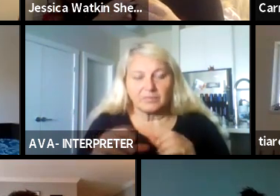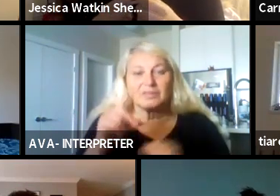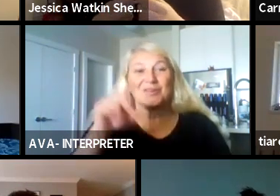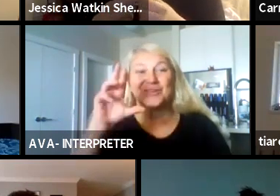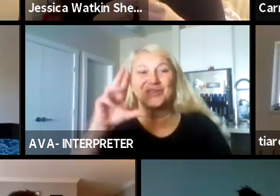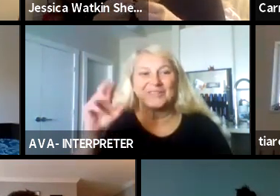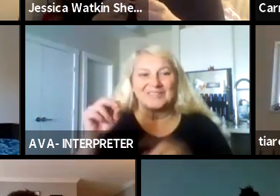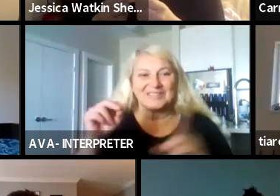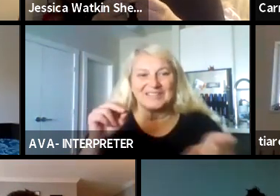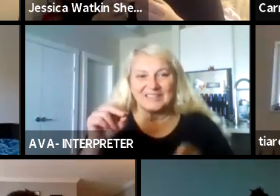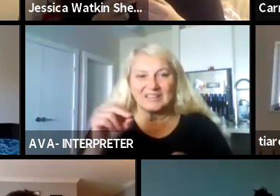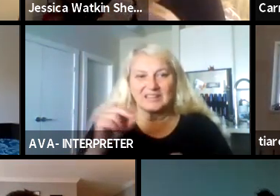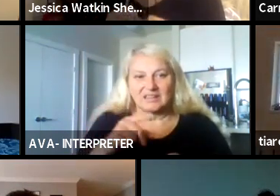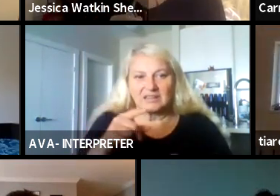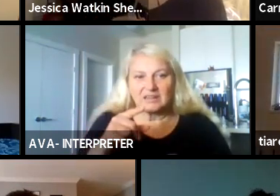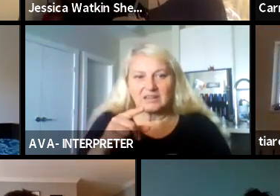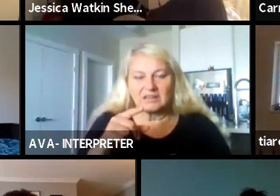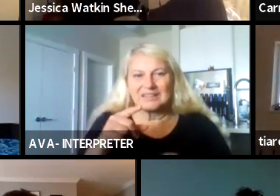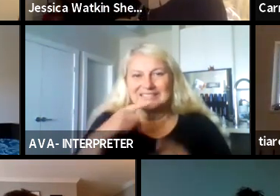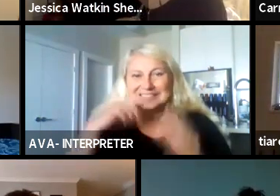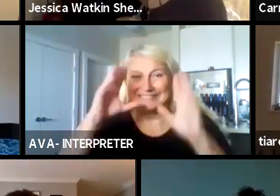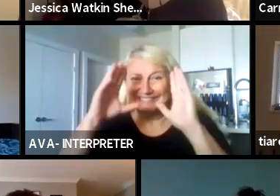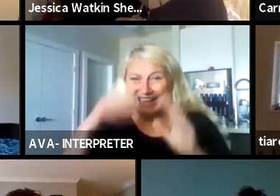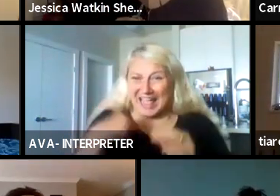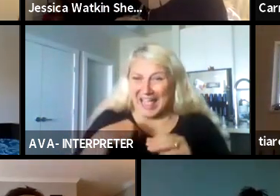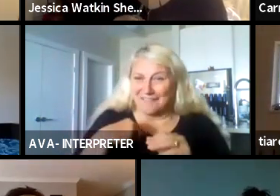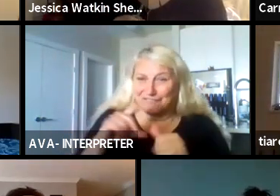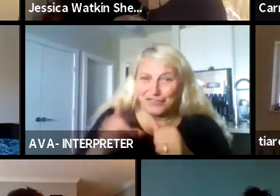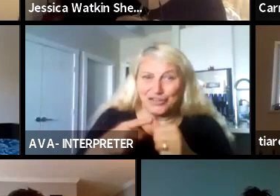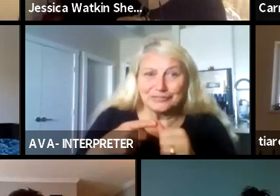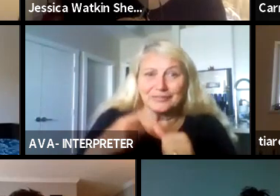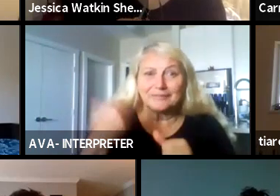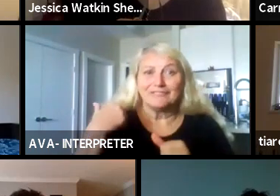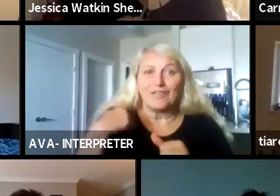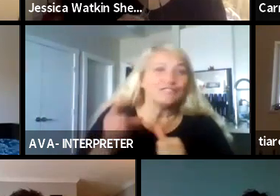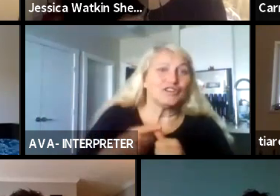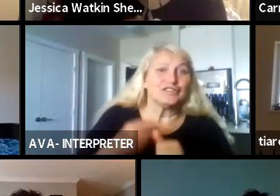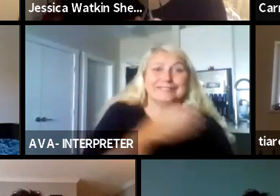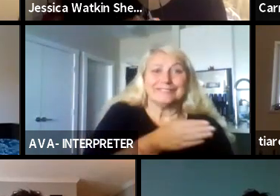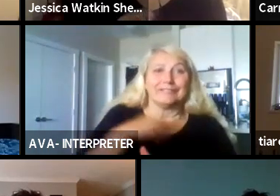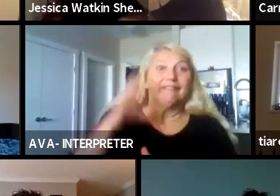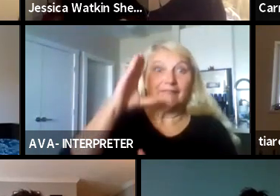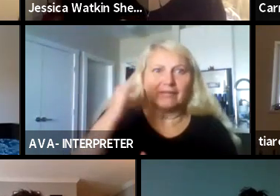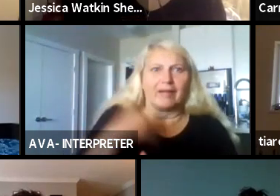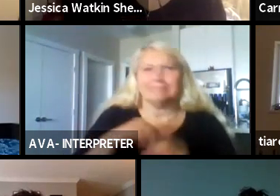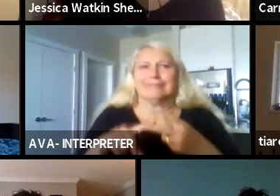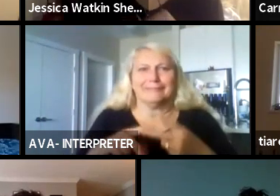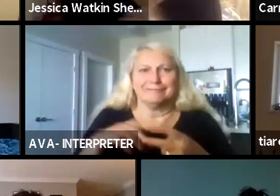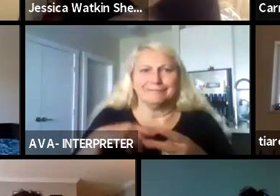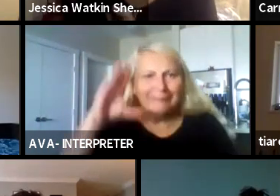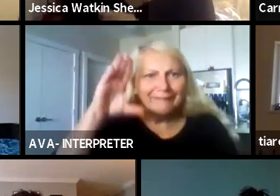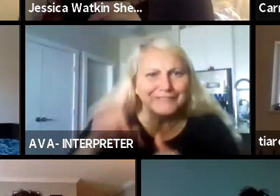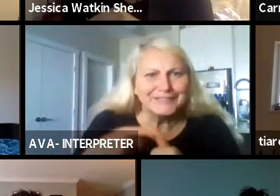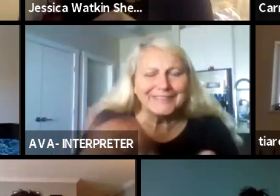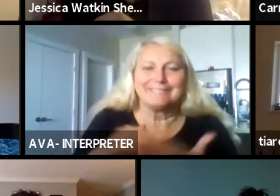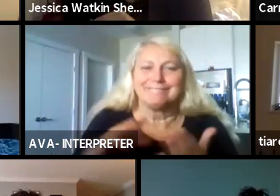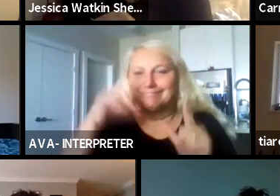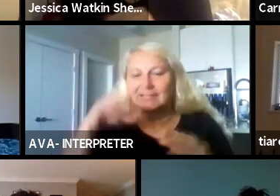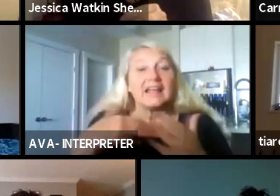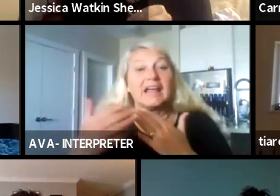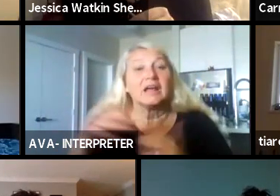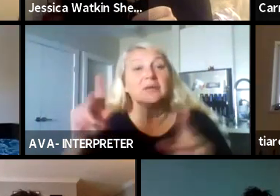Tanaka, y'all, going first twice. Like I said before, my name is Rue. Please feel free to call me